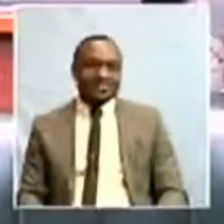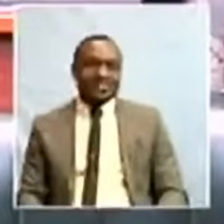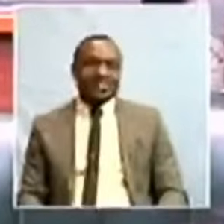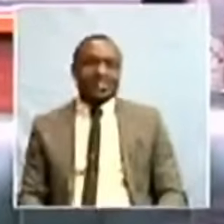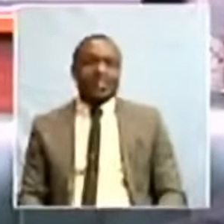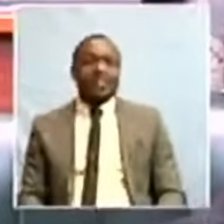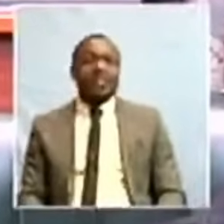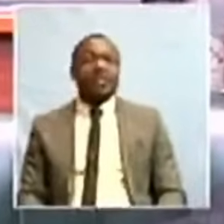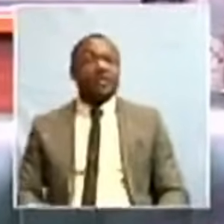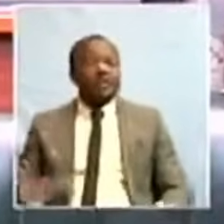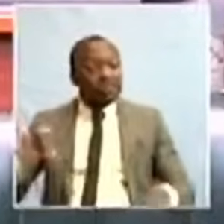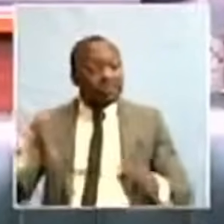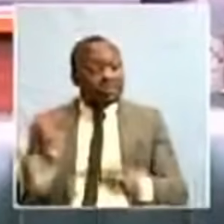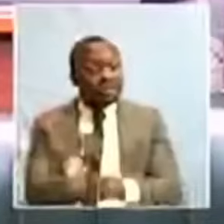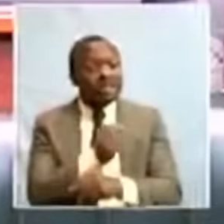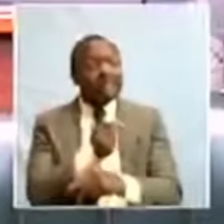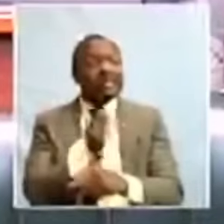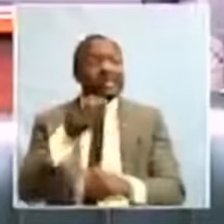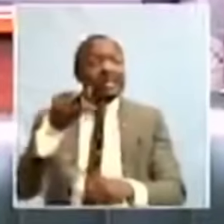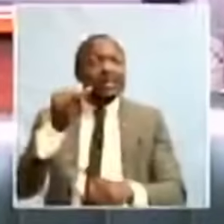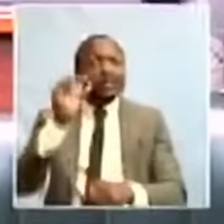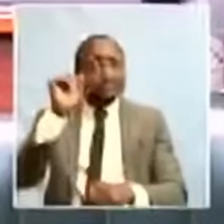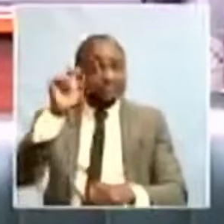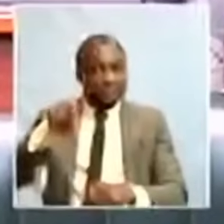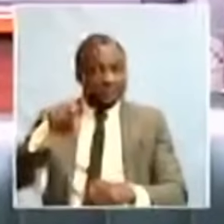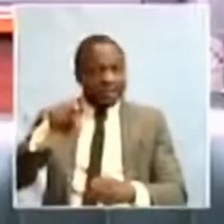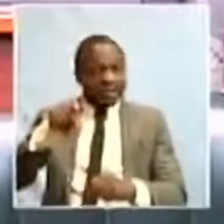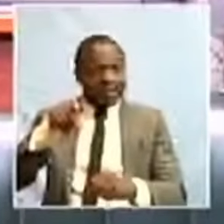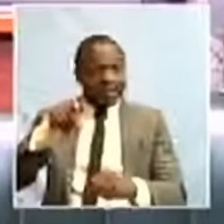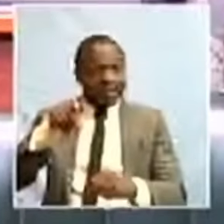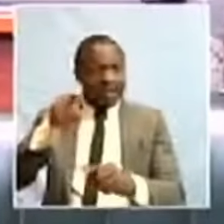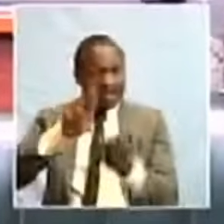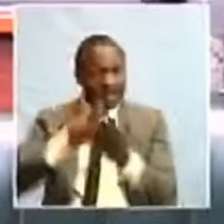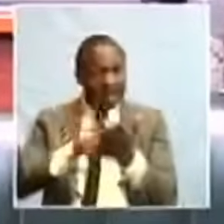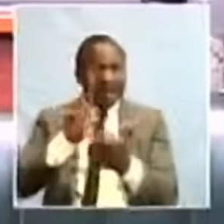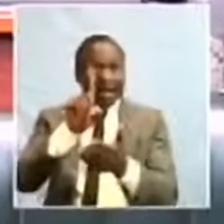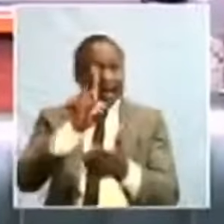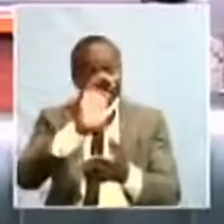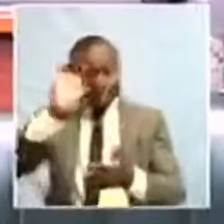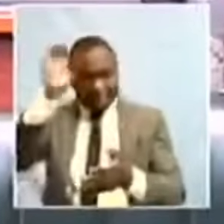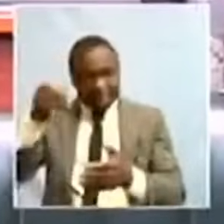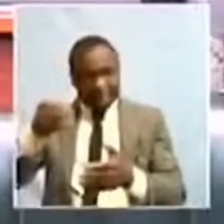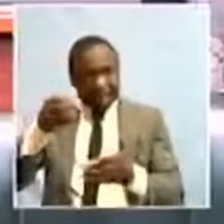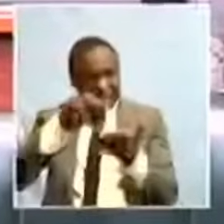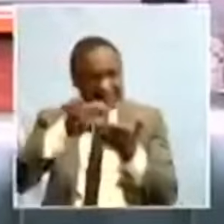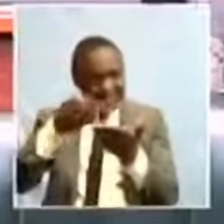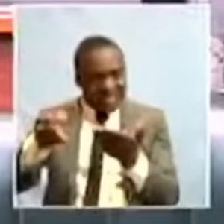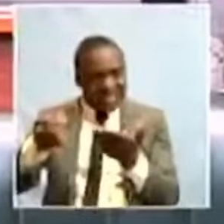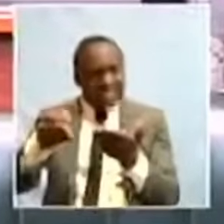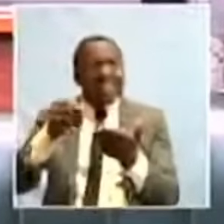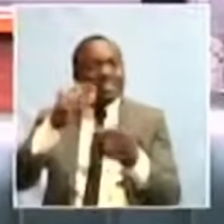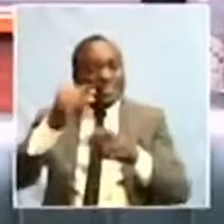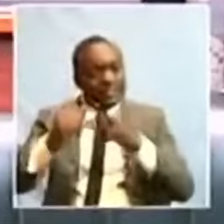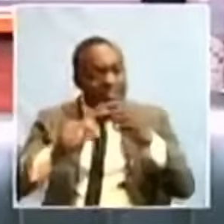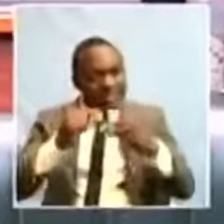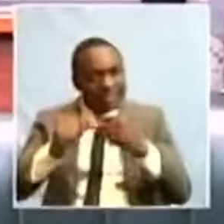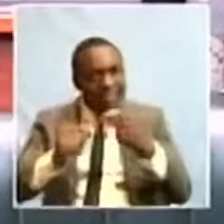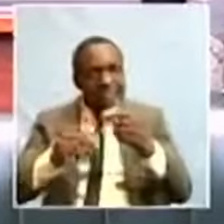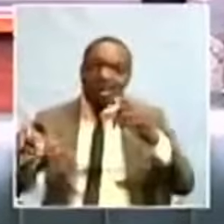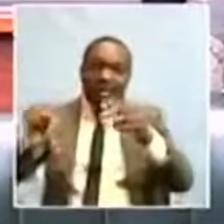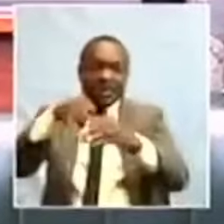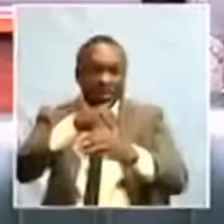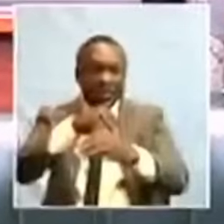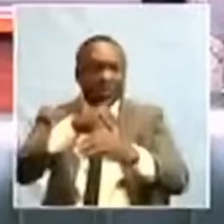have taken the FISIP by record 100%. Fertilizer, seed,